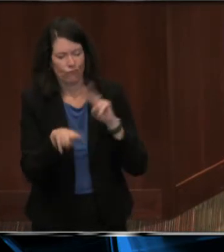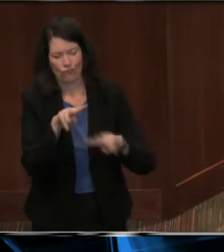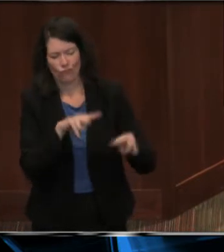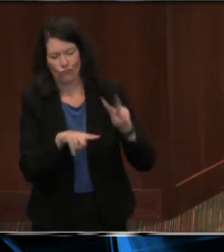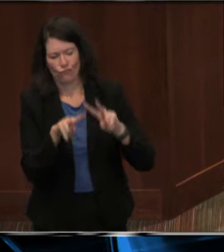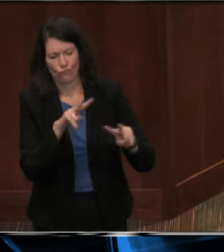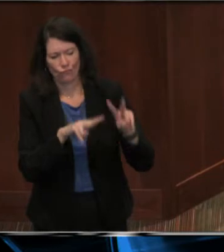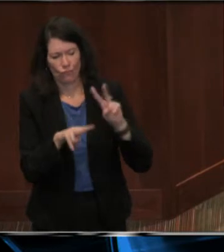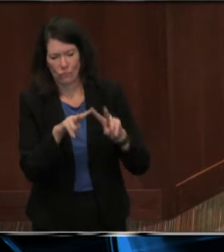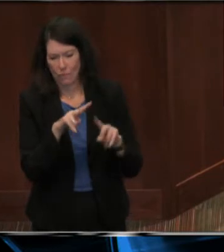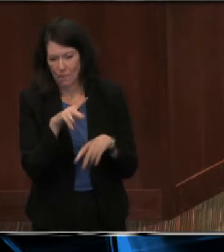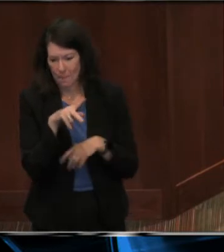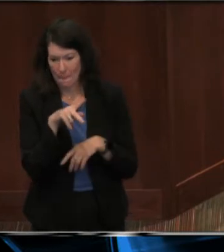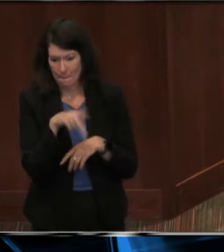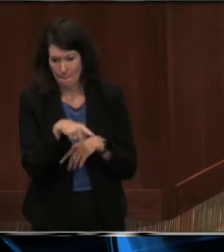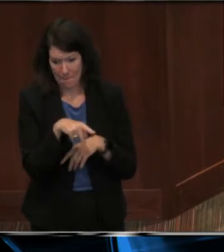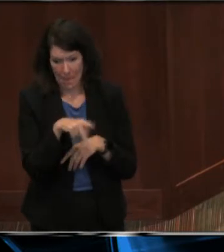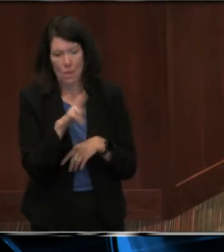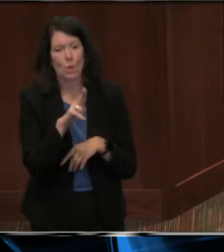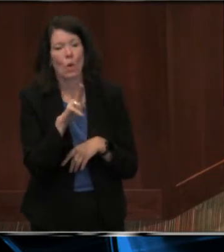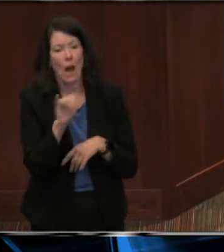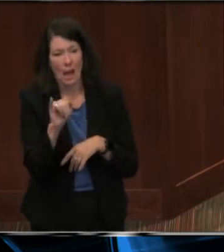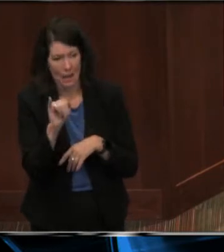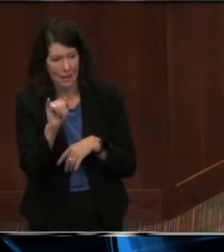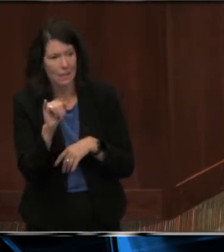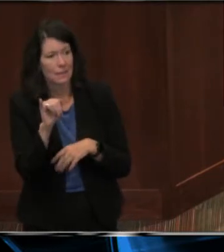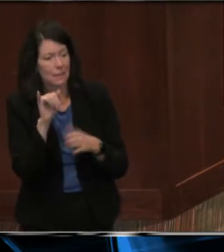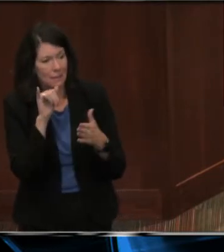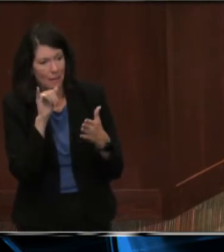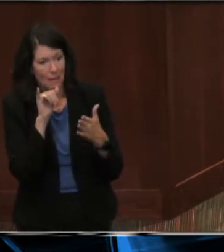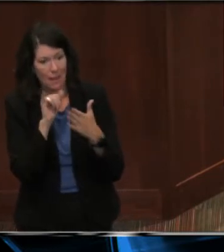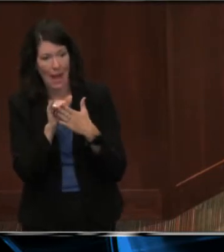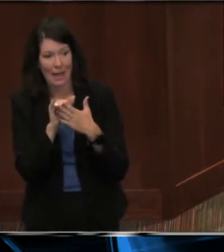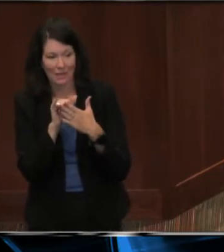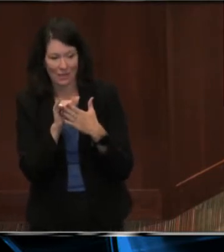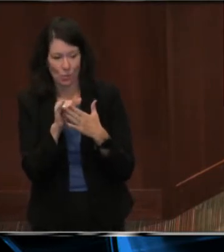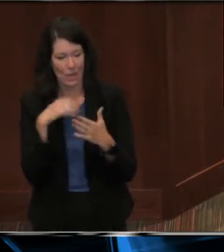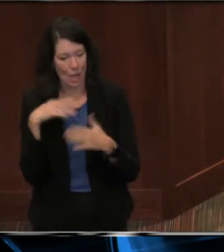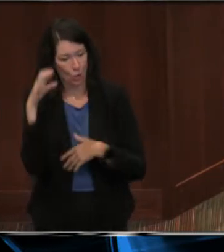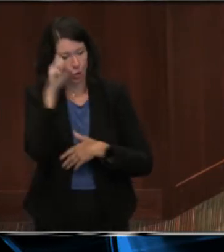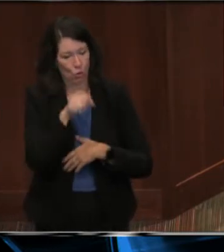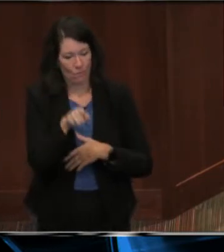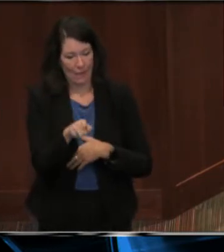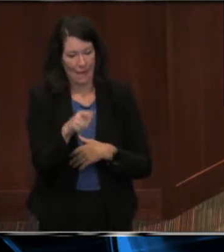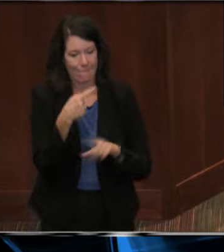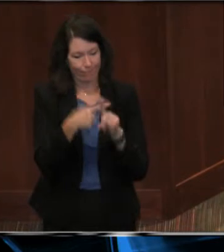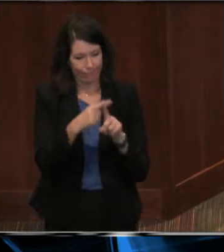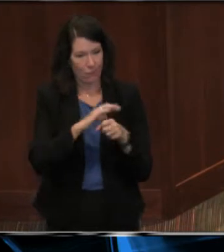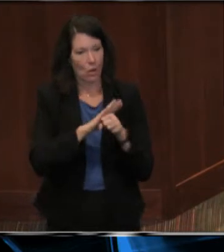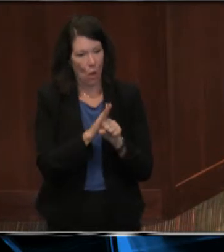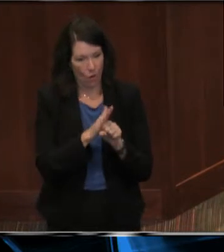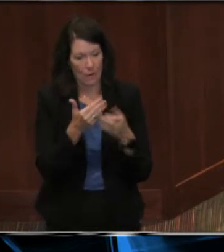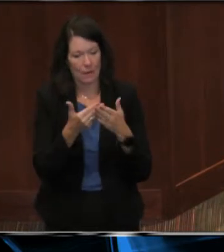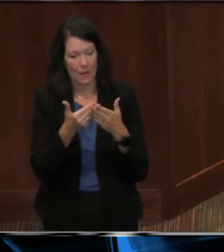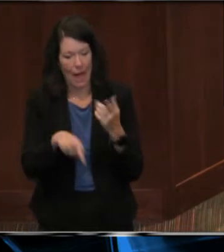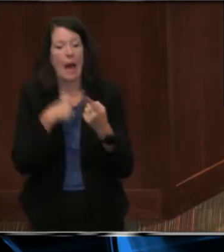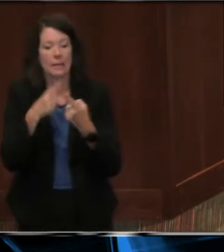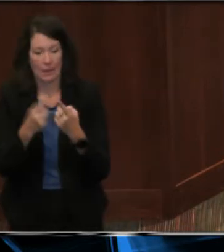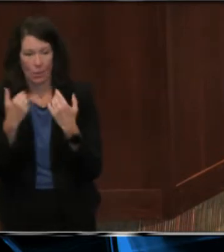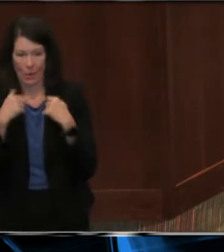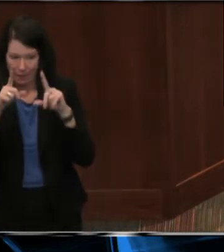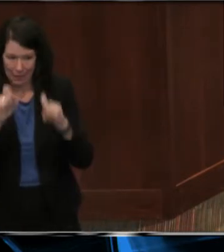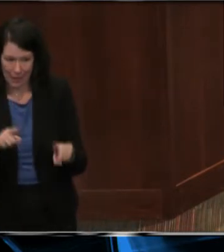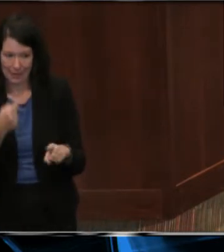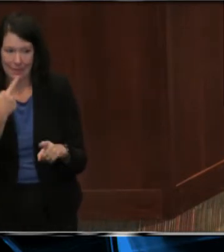that PUI that we talked about very early. And those patients are treated as if they have COVID till their test comes back. So again,